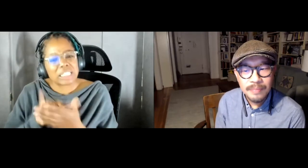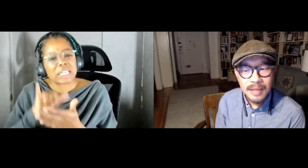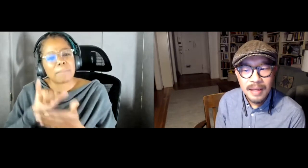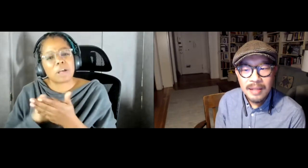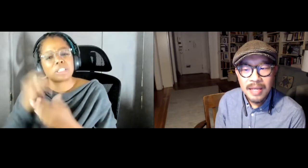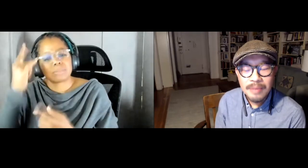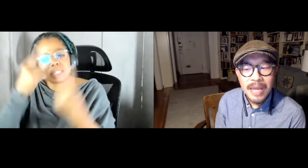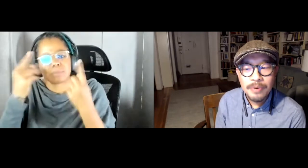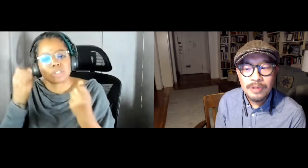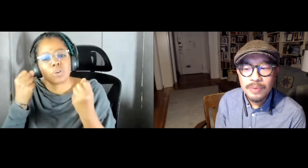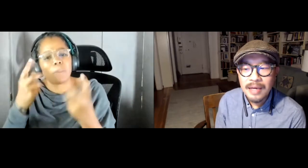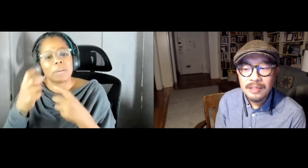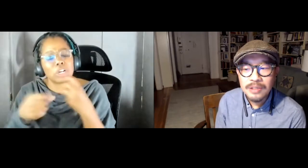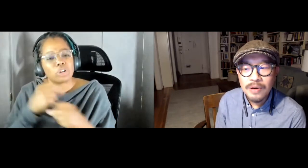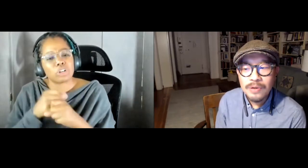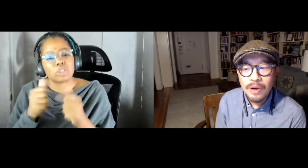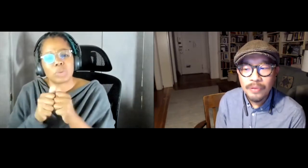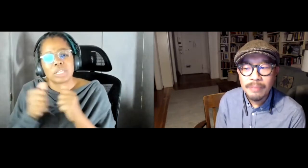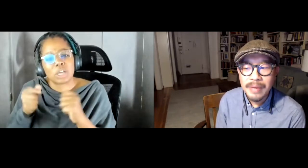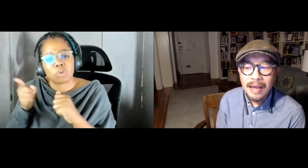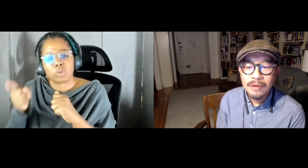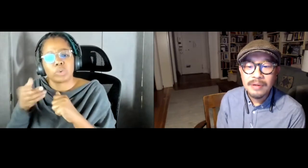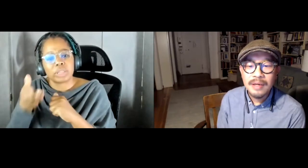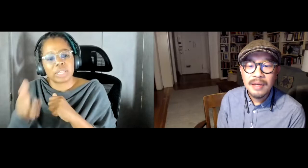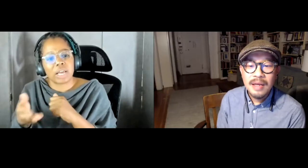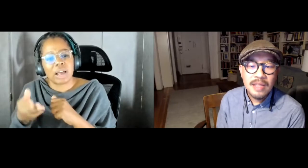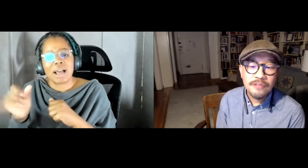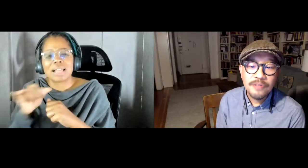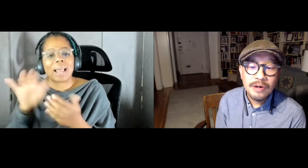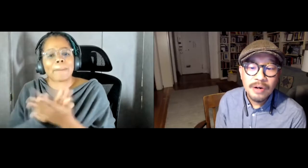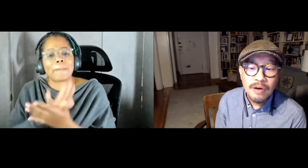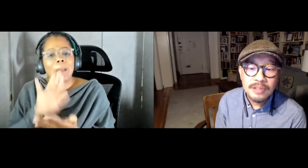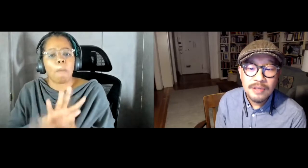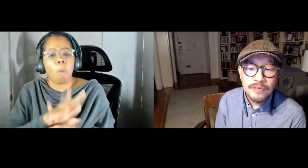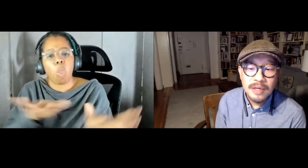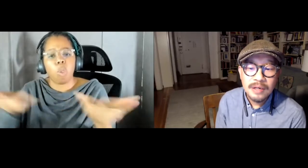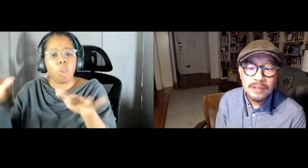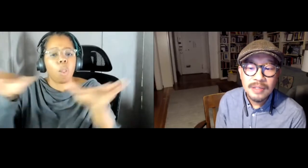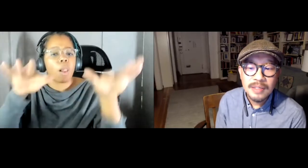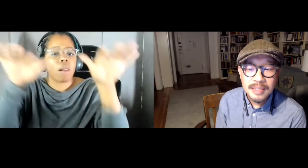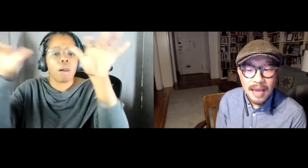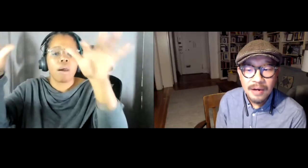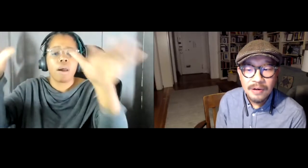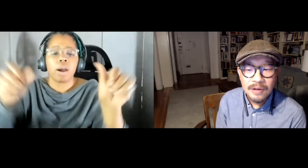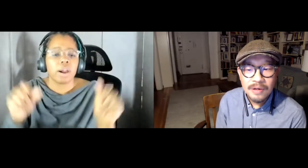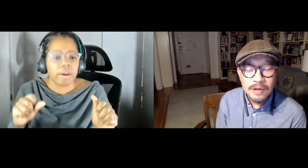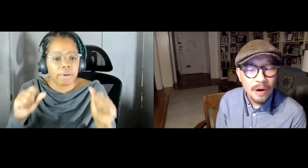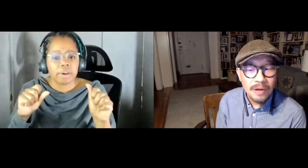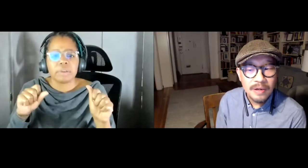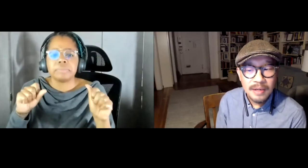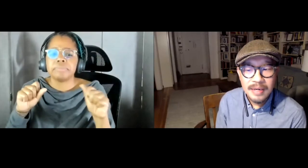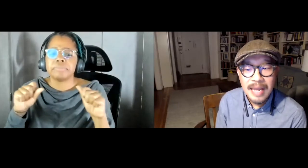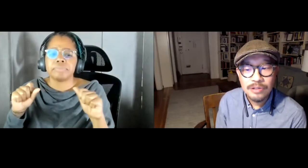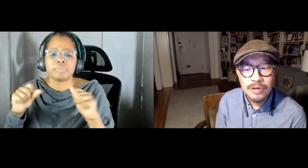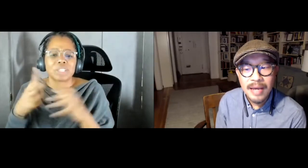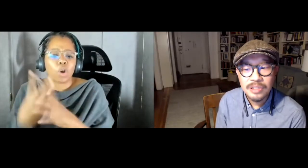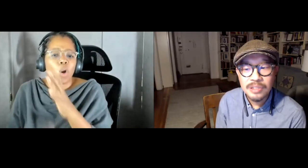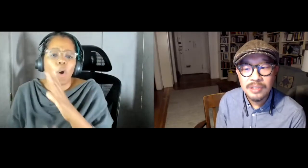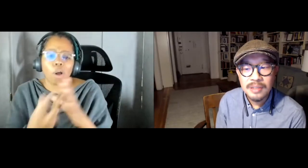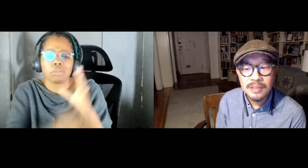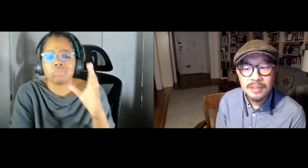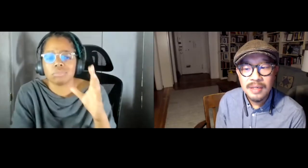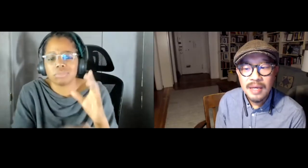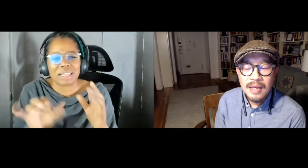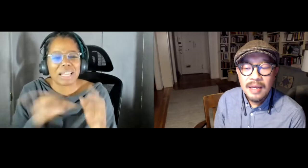in them, like papers without a stone to hold them down. They flutter across the field, scattered, gone, now